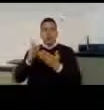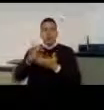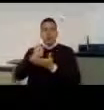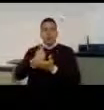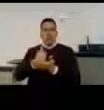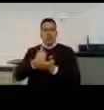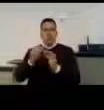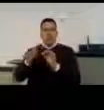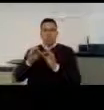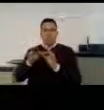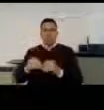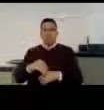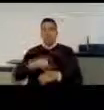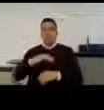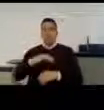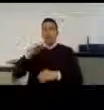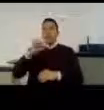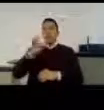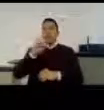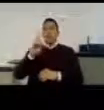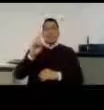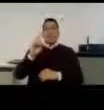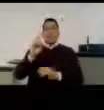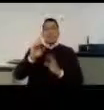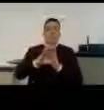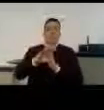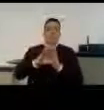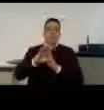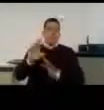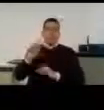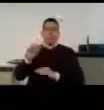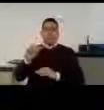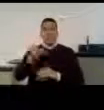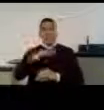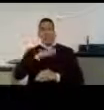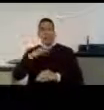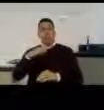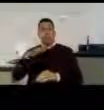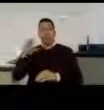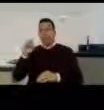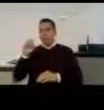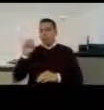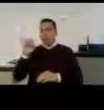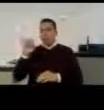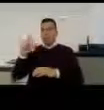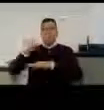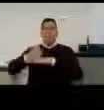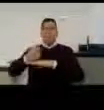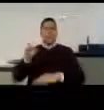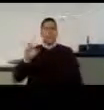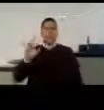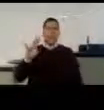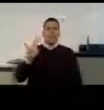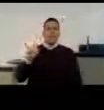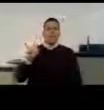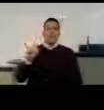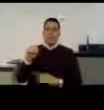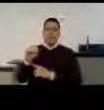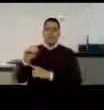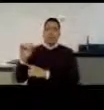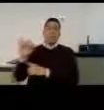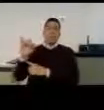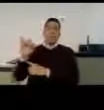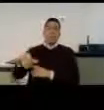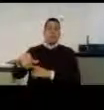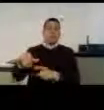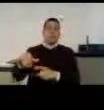go. The Developmental Disabilities Councils, which is who I work for, came into being in 1970 when the